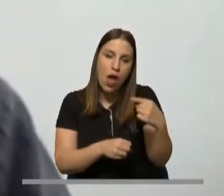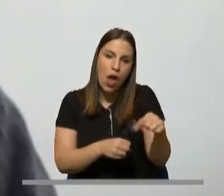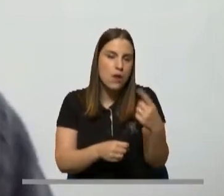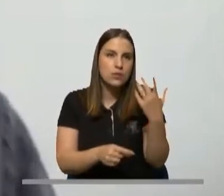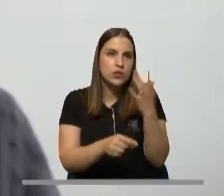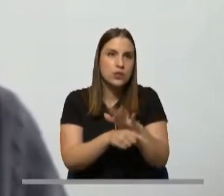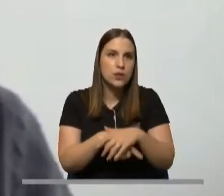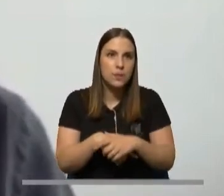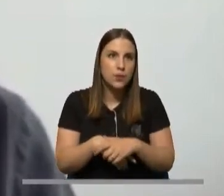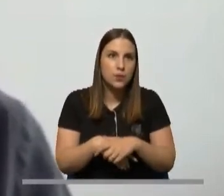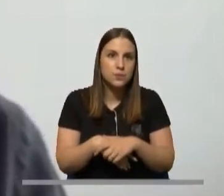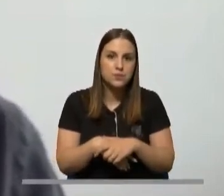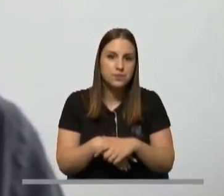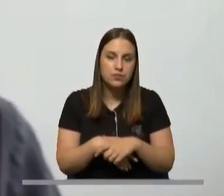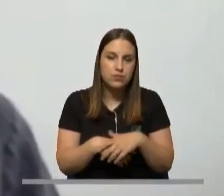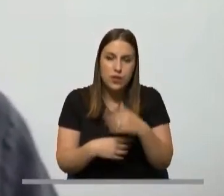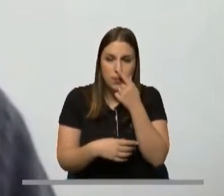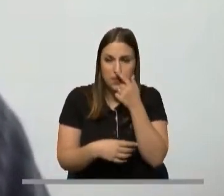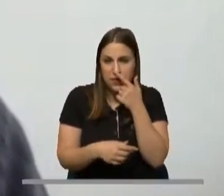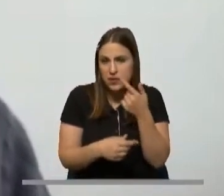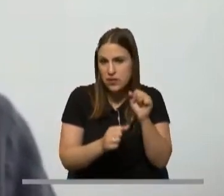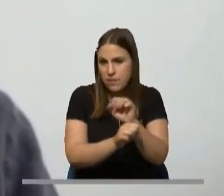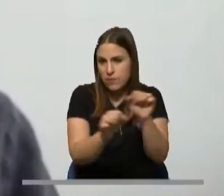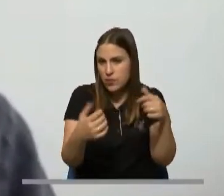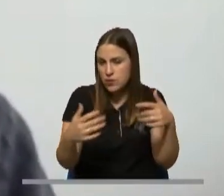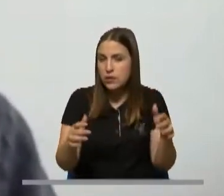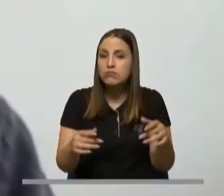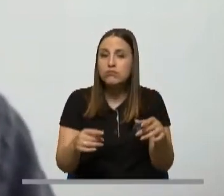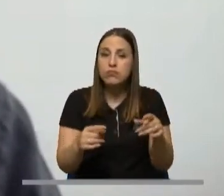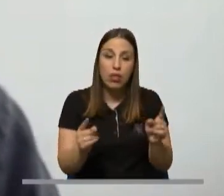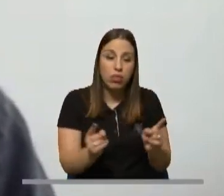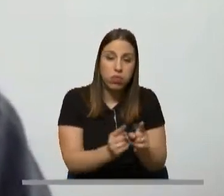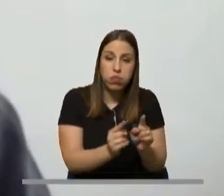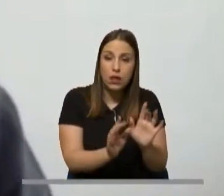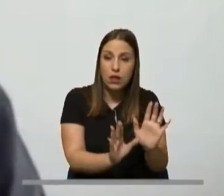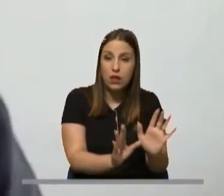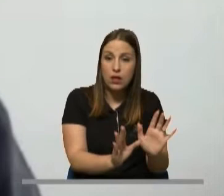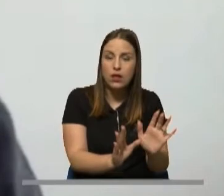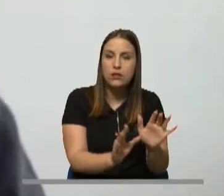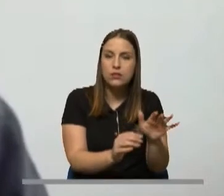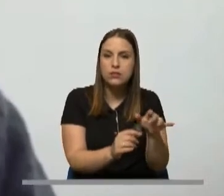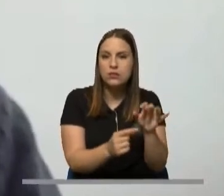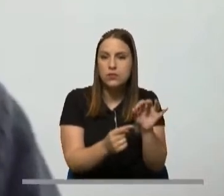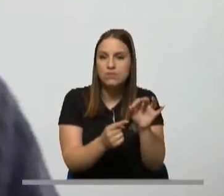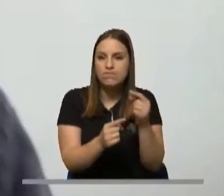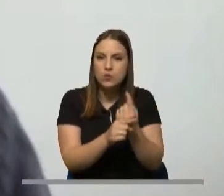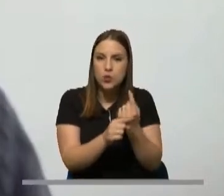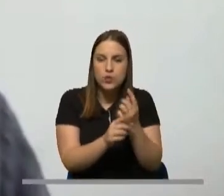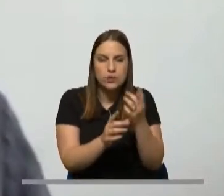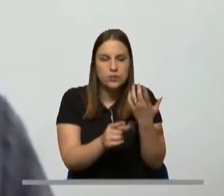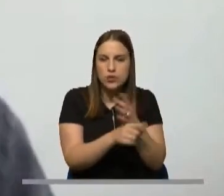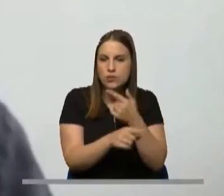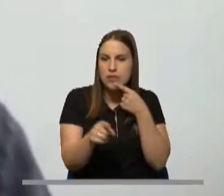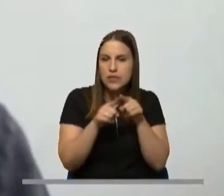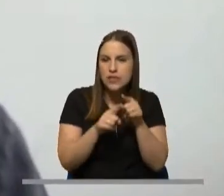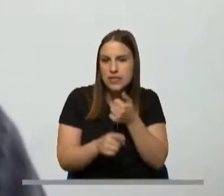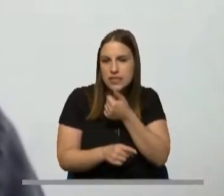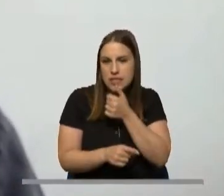instance, consumption preferences, that are used in a quite different one, political decision.